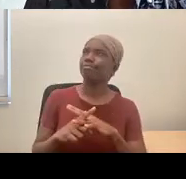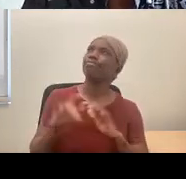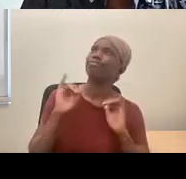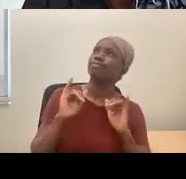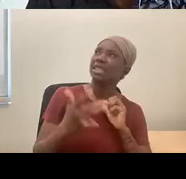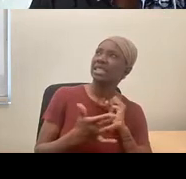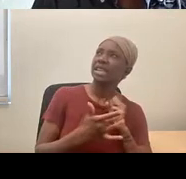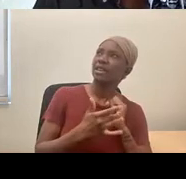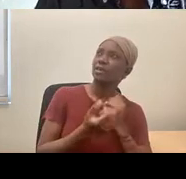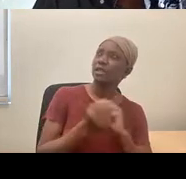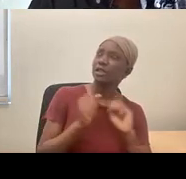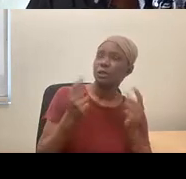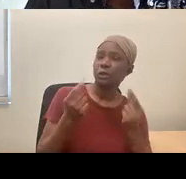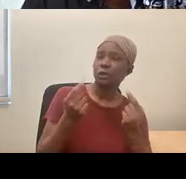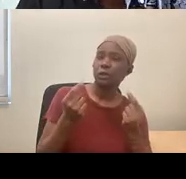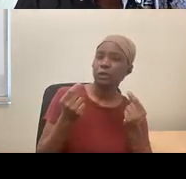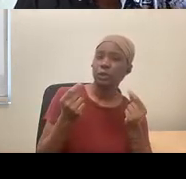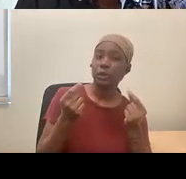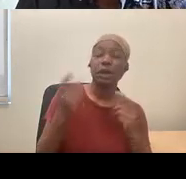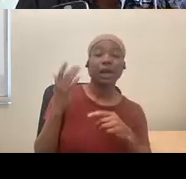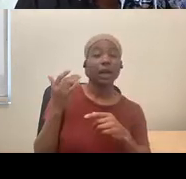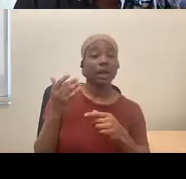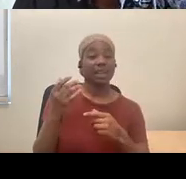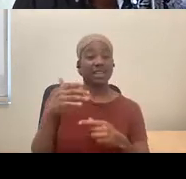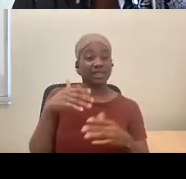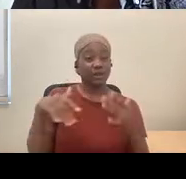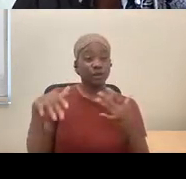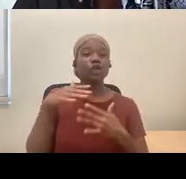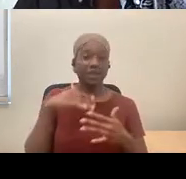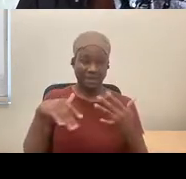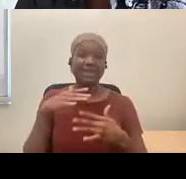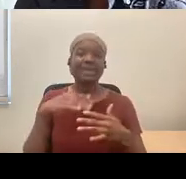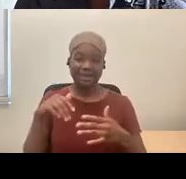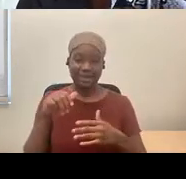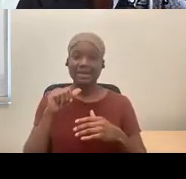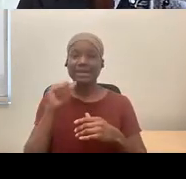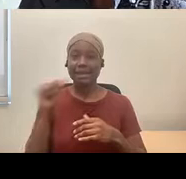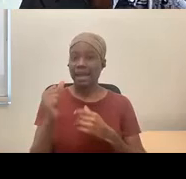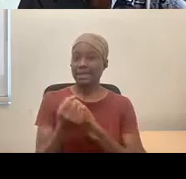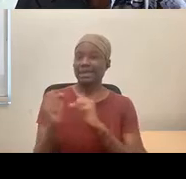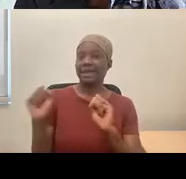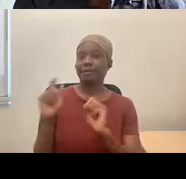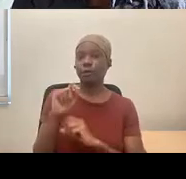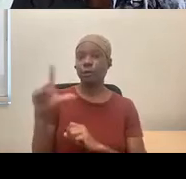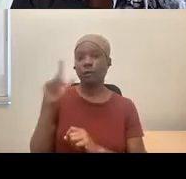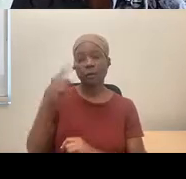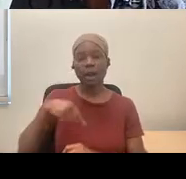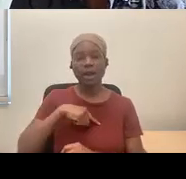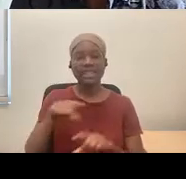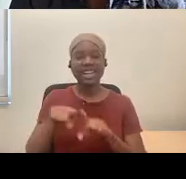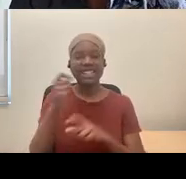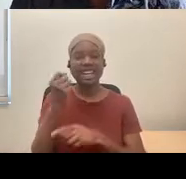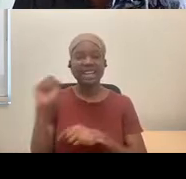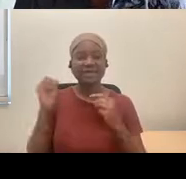that's like, socially, it's not a very secure tool for us as activists. But what about technically, like, do I need to be